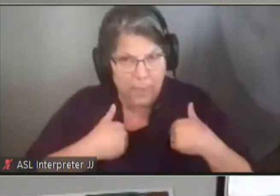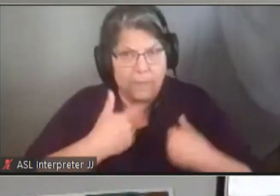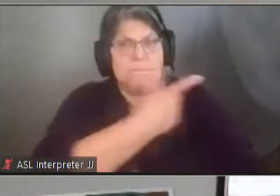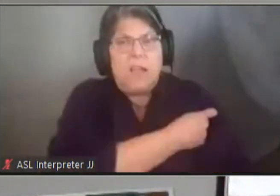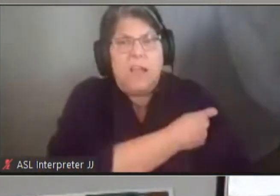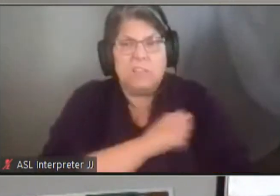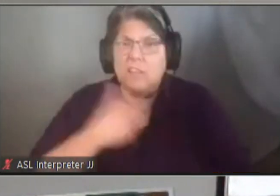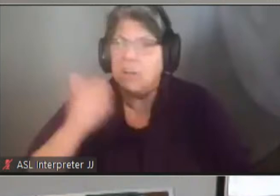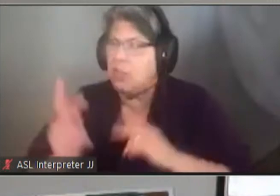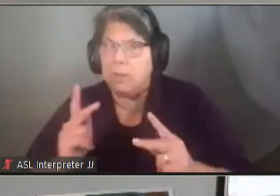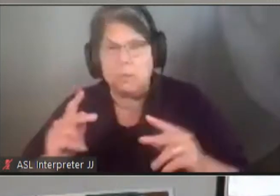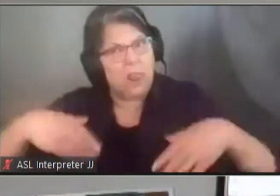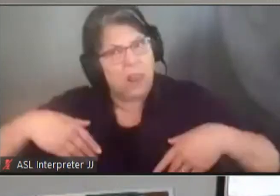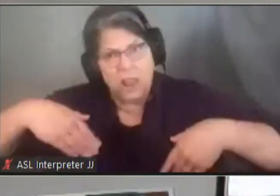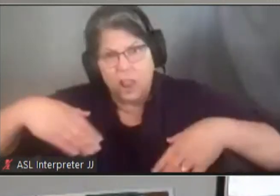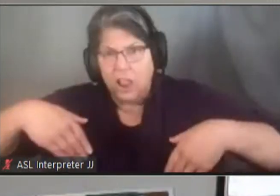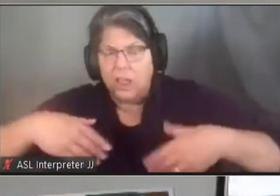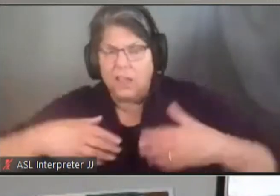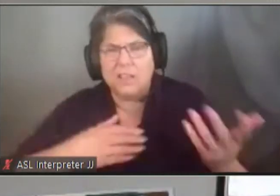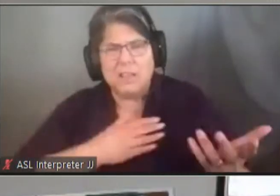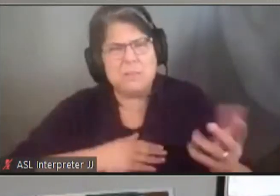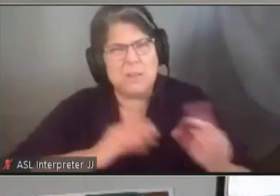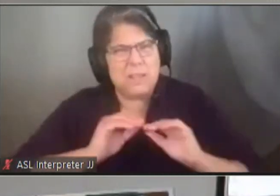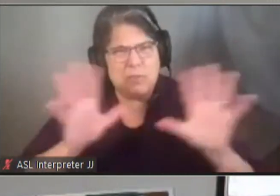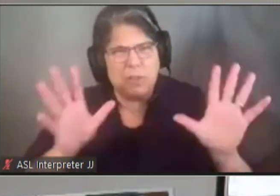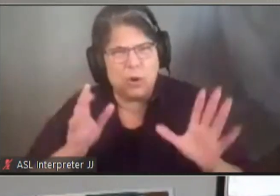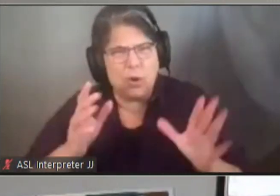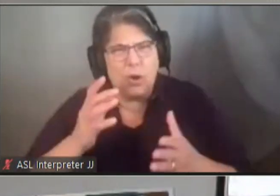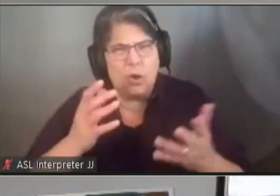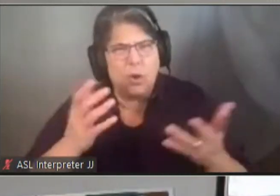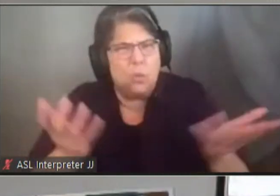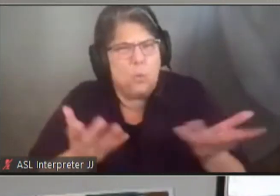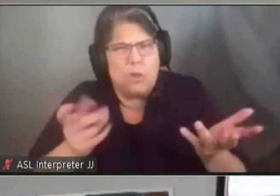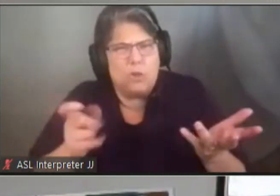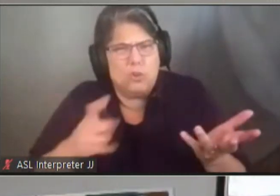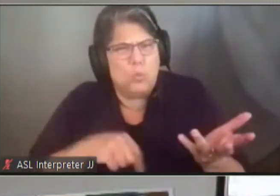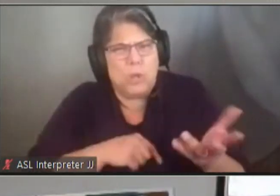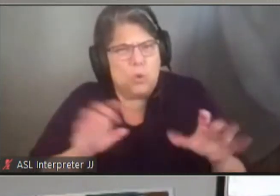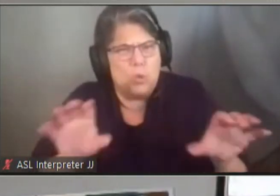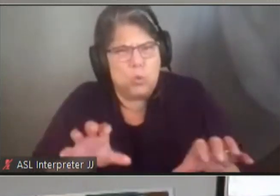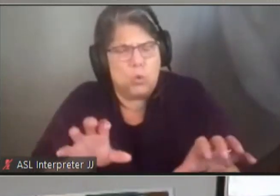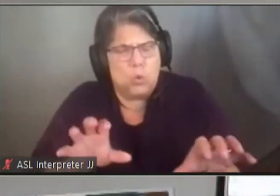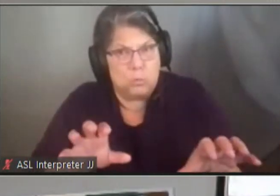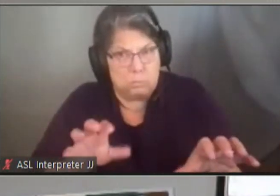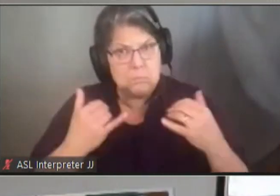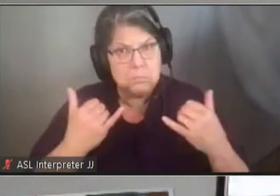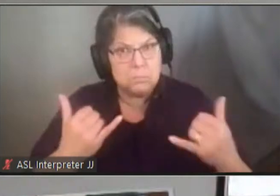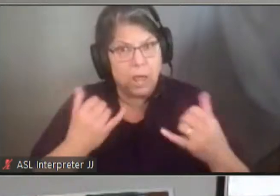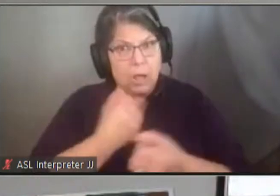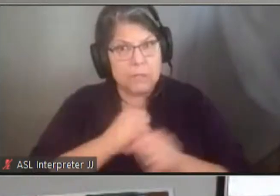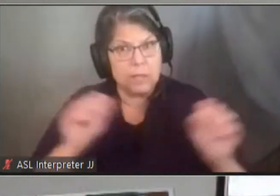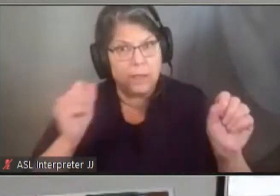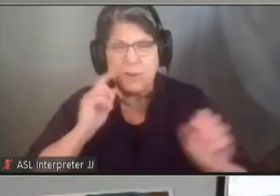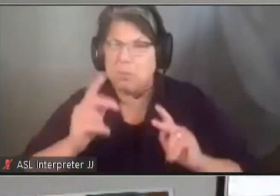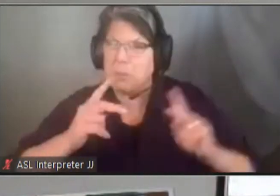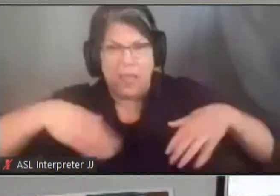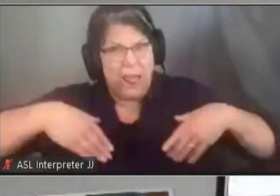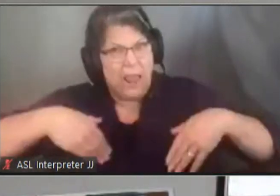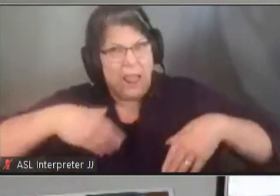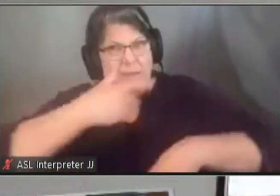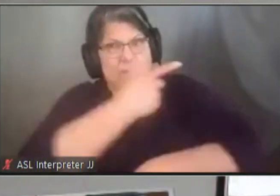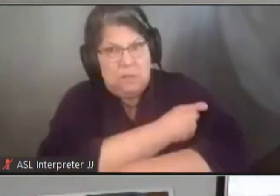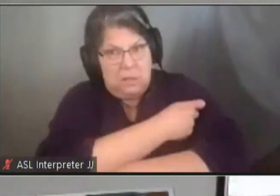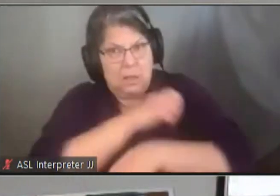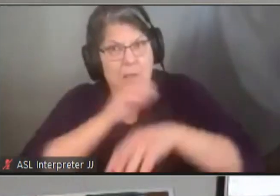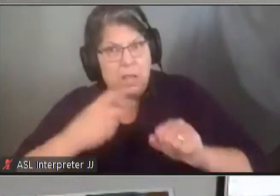are not. Can you clarify what our behavior should be? Is it safe for not yet vaccinated people to